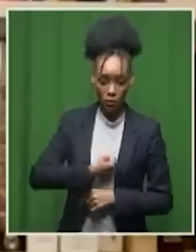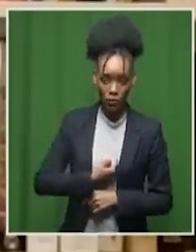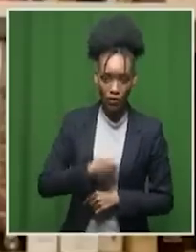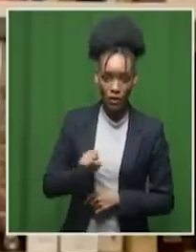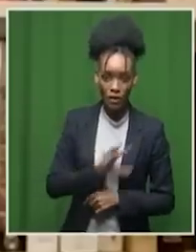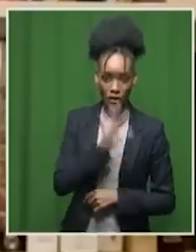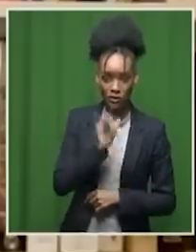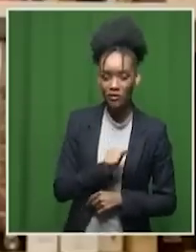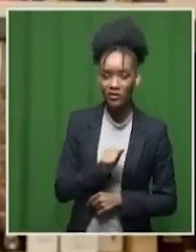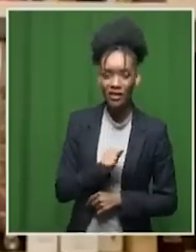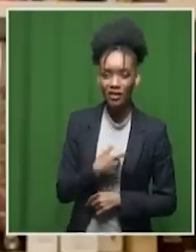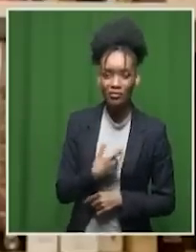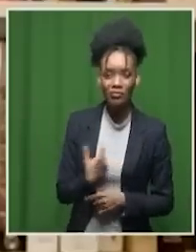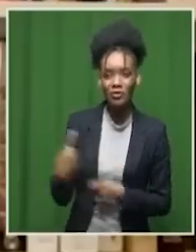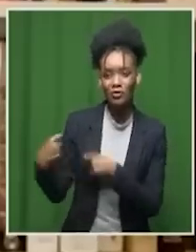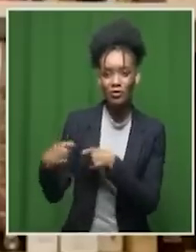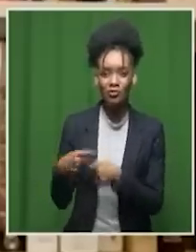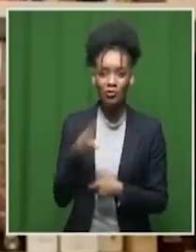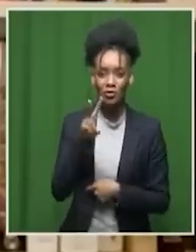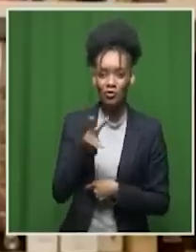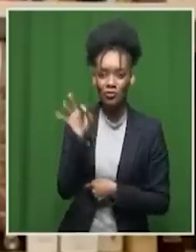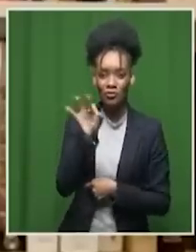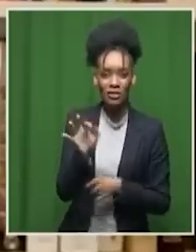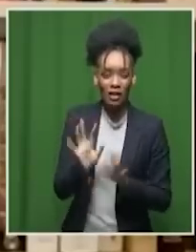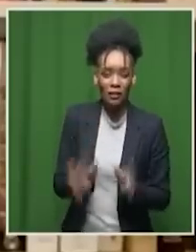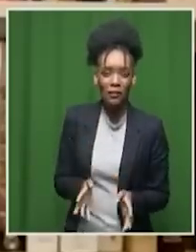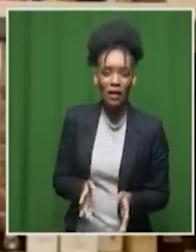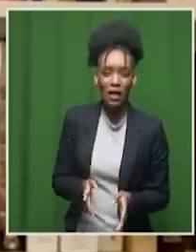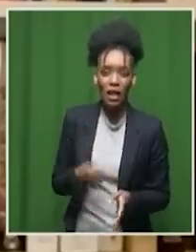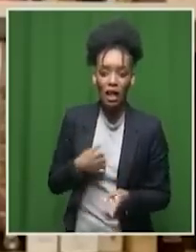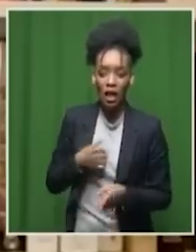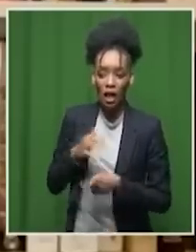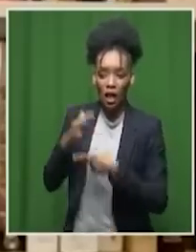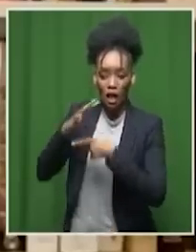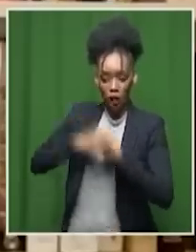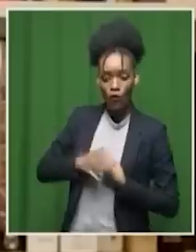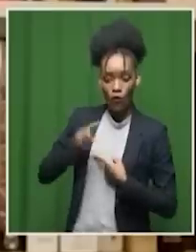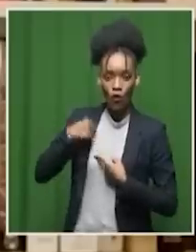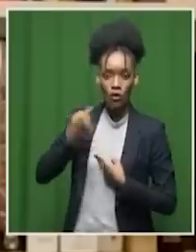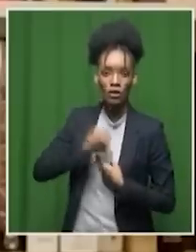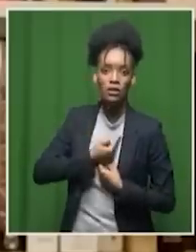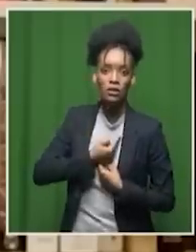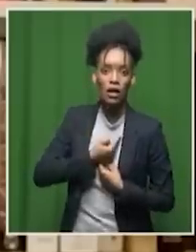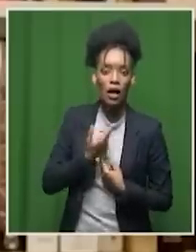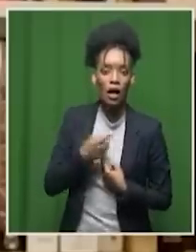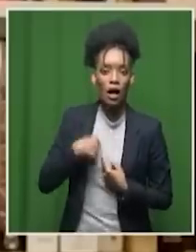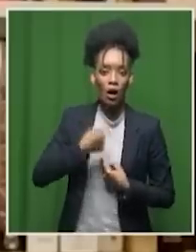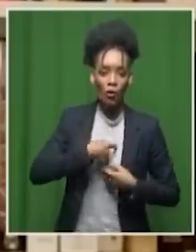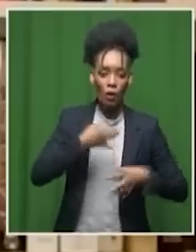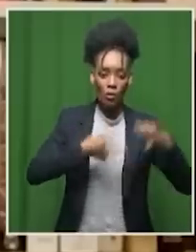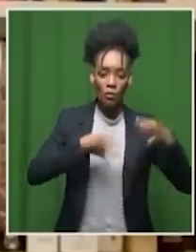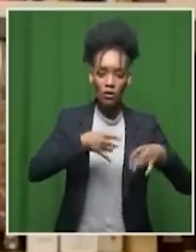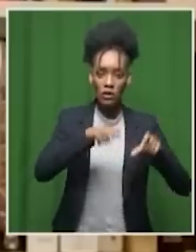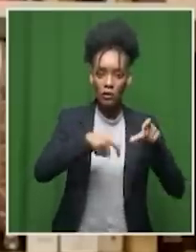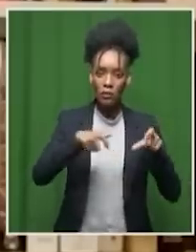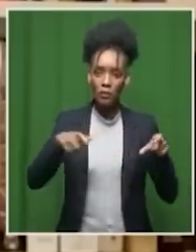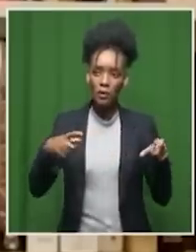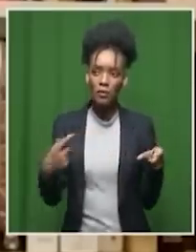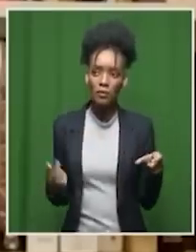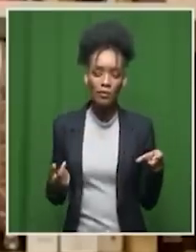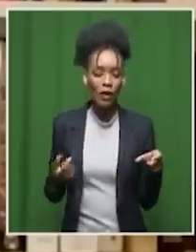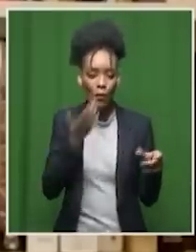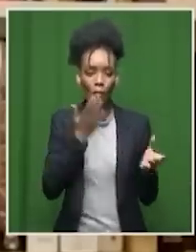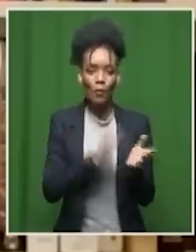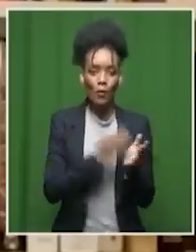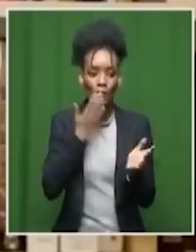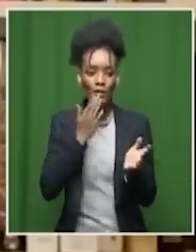mere 2%. We were forced, we were pushed, our politicians were basically bribed with enormous promises and large